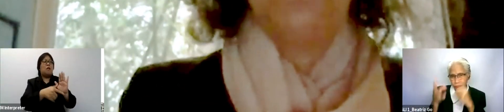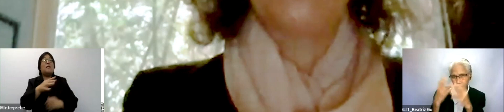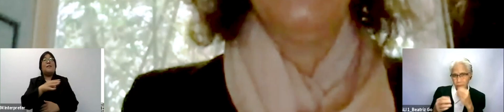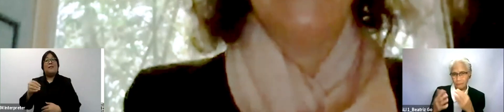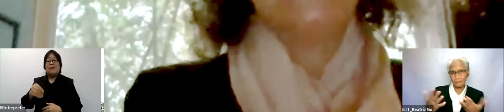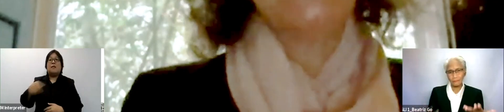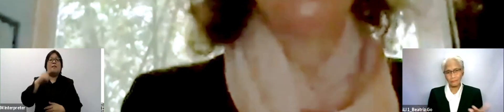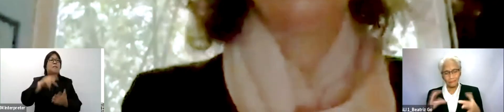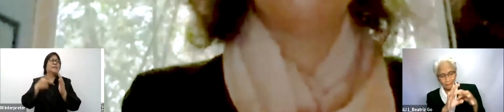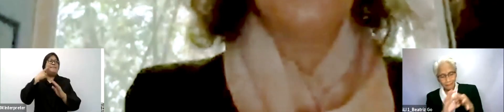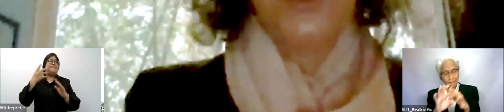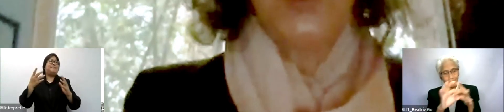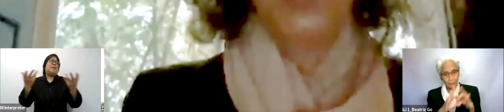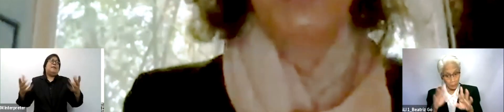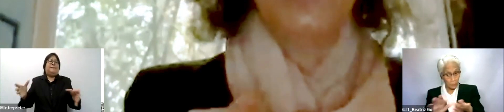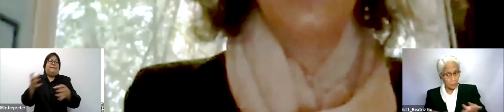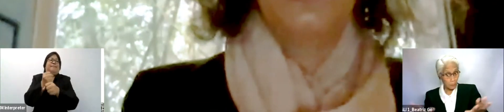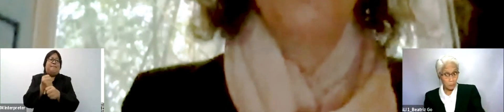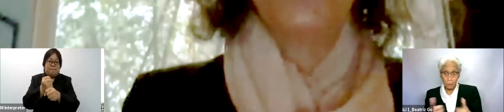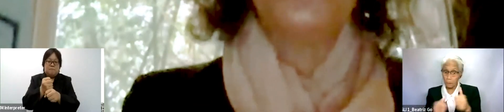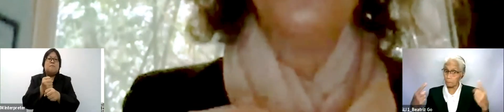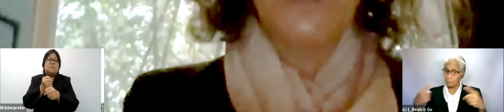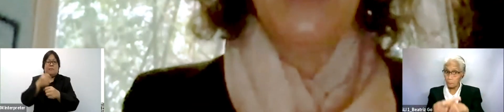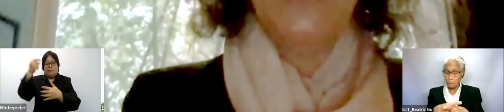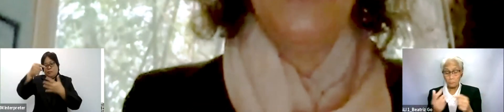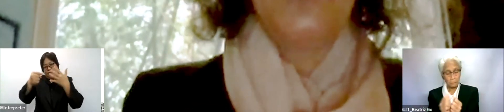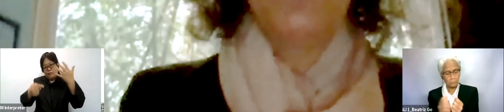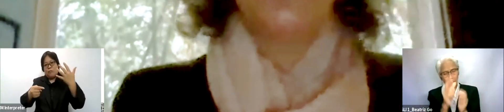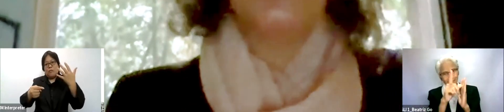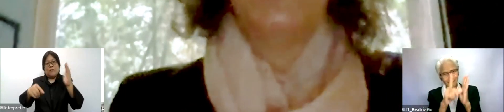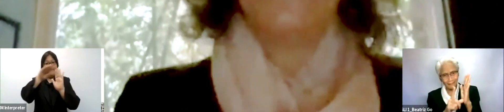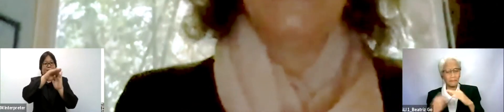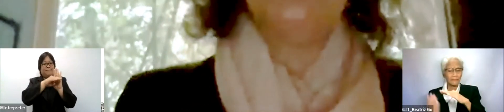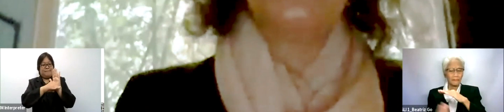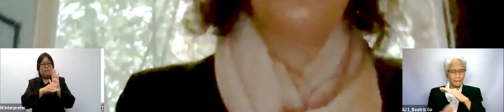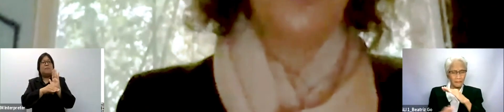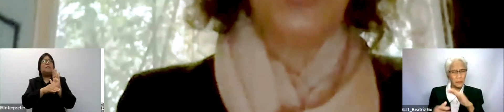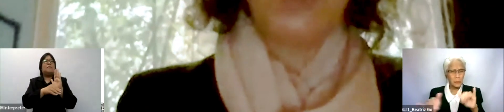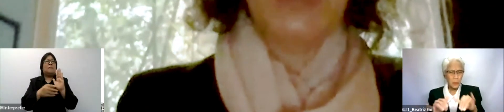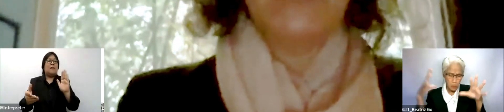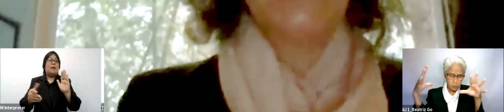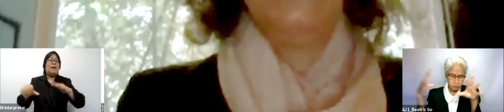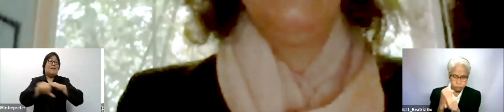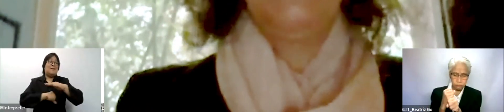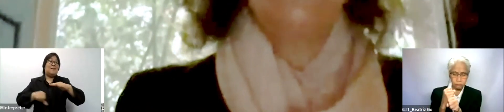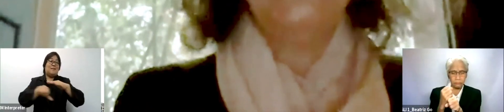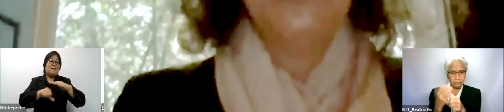manner, lays down and puts forward those very fundamental elements. The first one